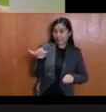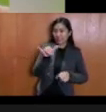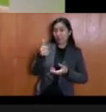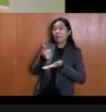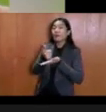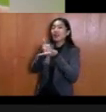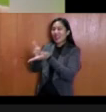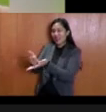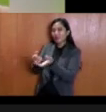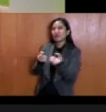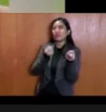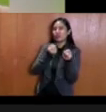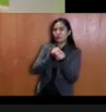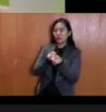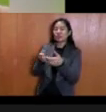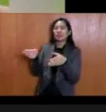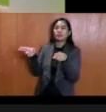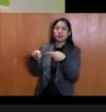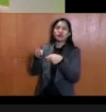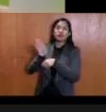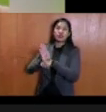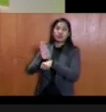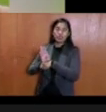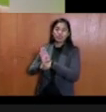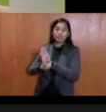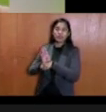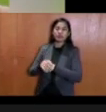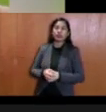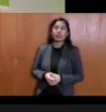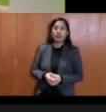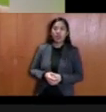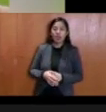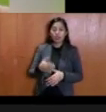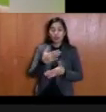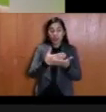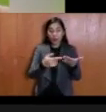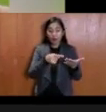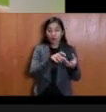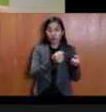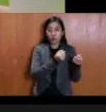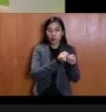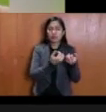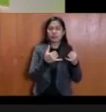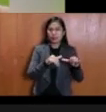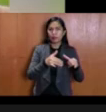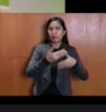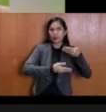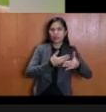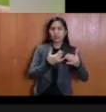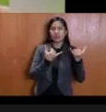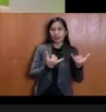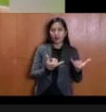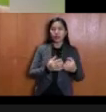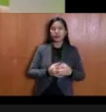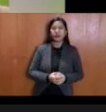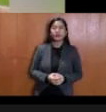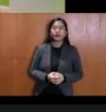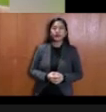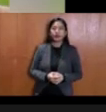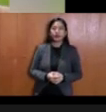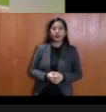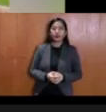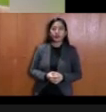to the MSMEs. And some of those reliefs are still standing at the moment, and so that we will